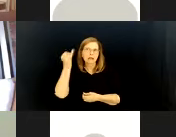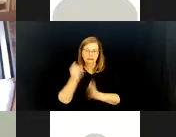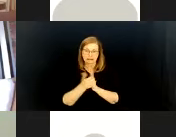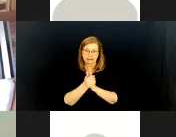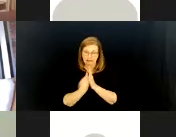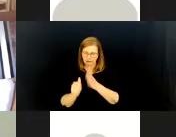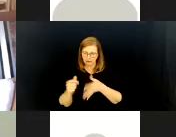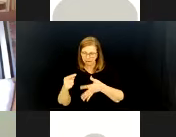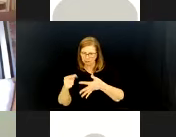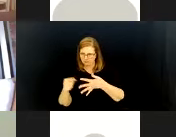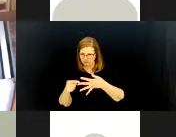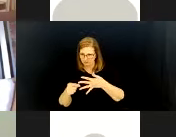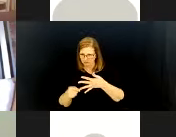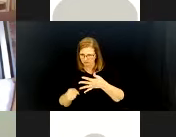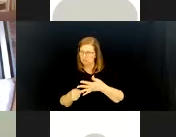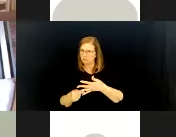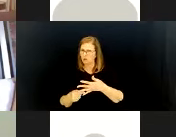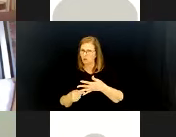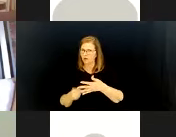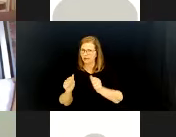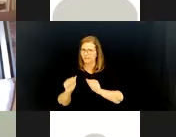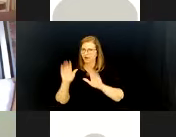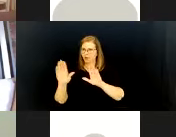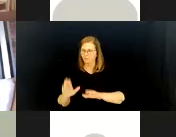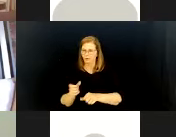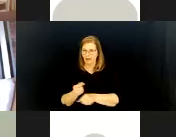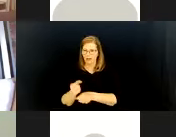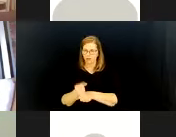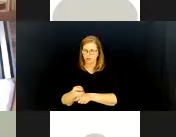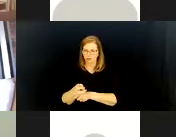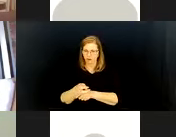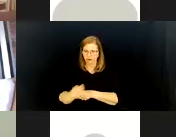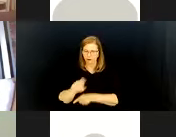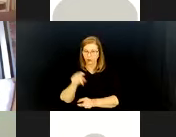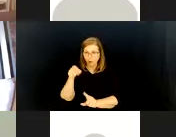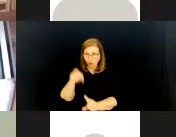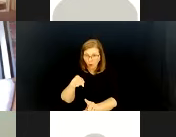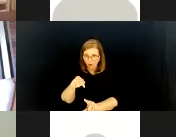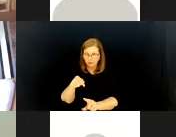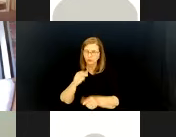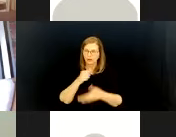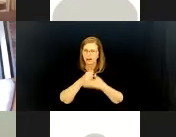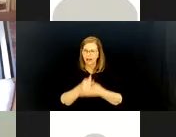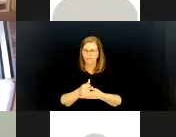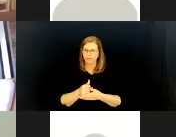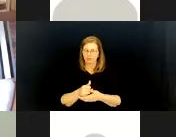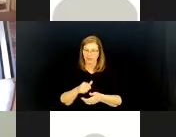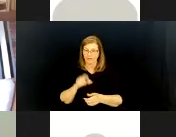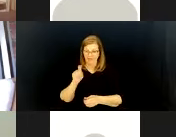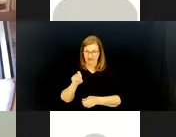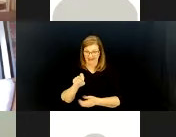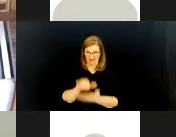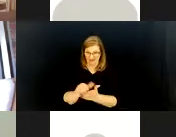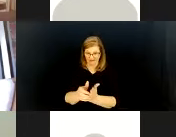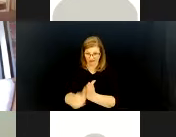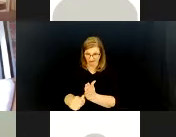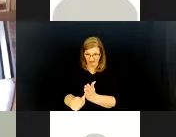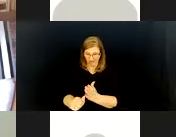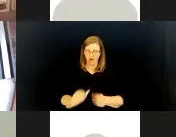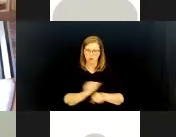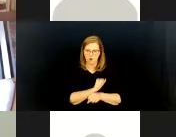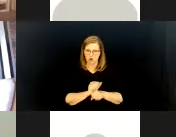can be some wonderful annual transition goals that you're going to help them work on to help them obtain those skills